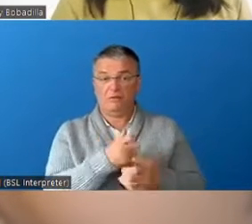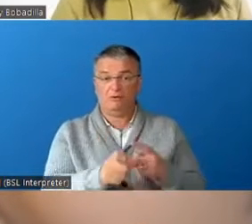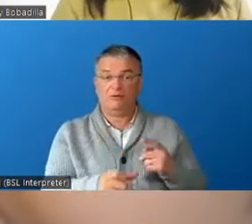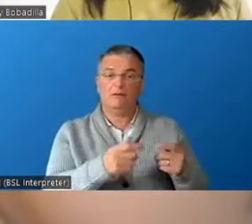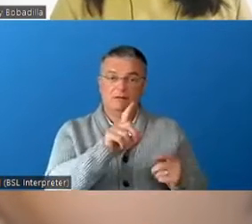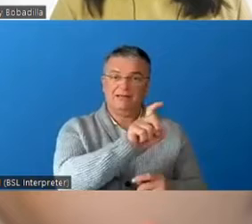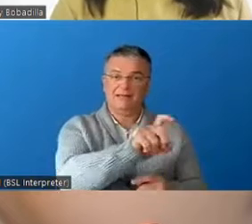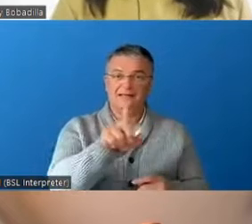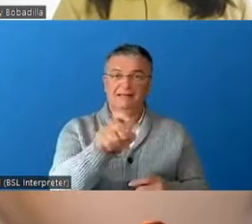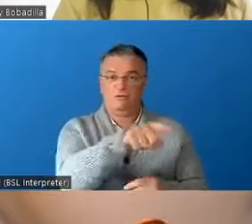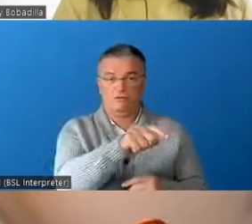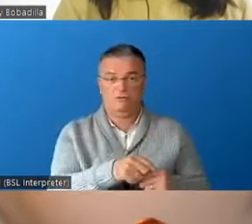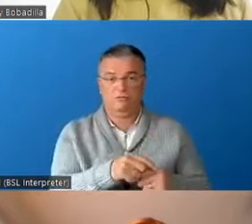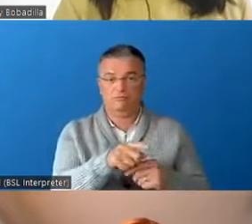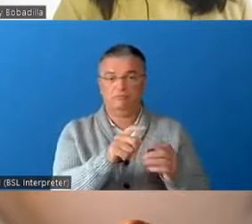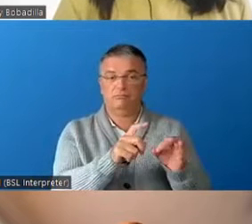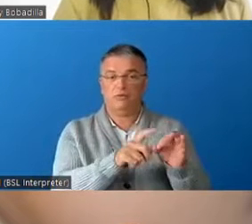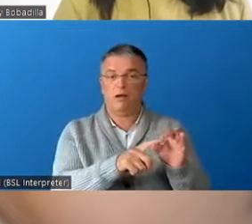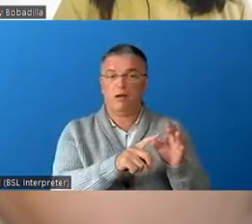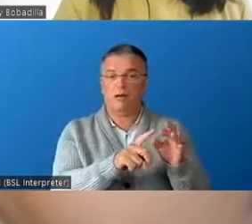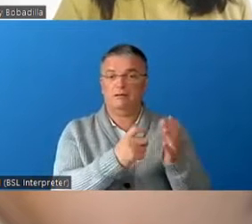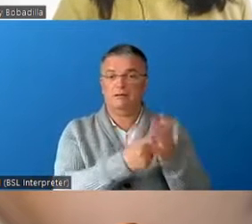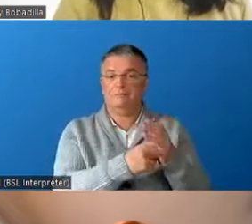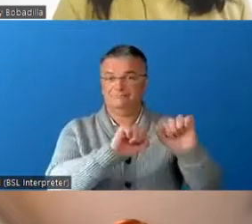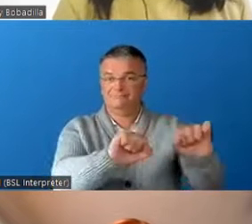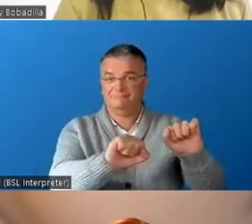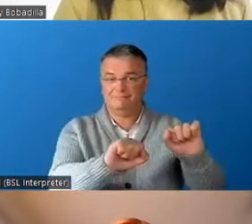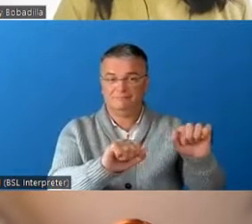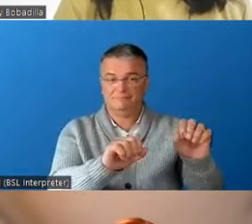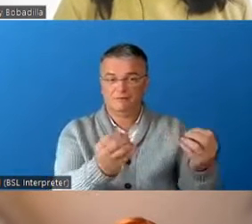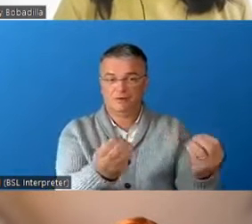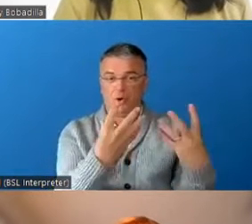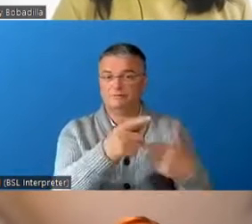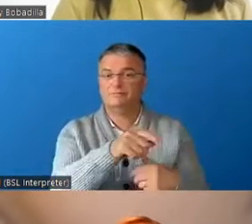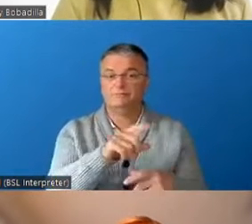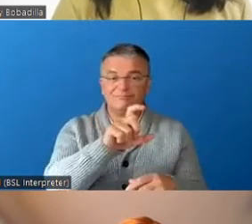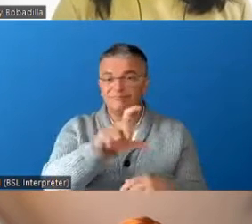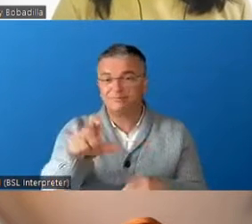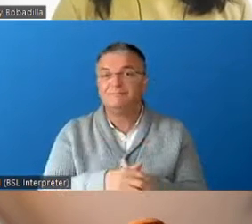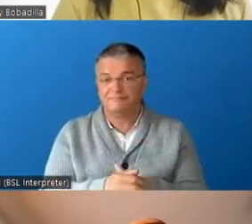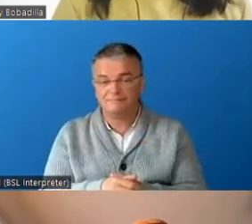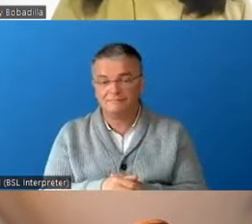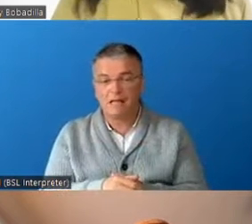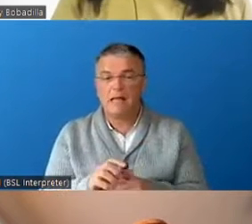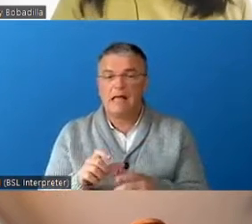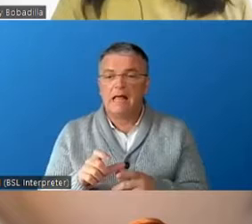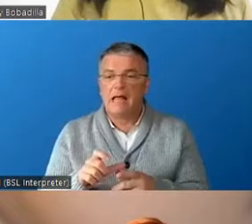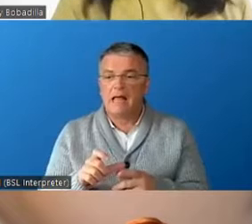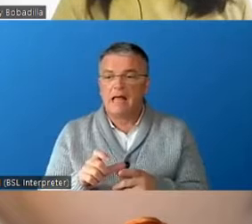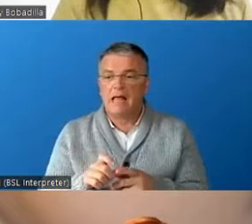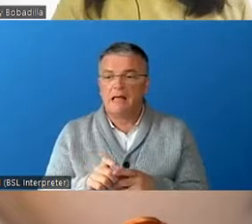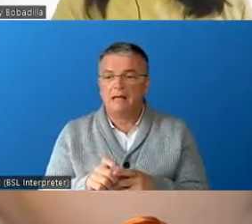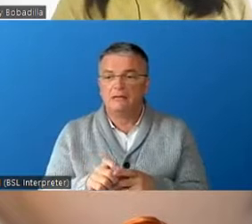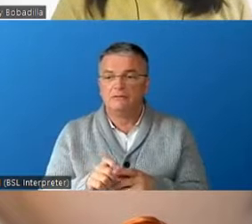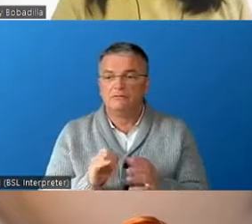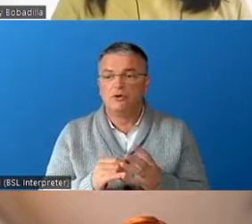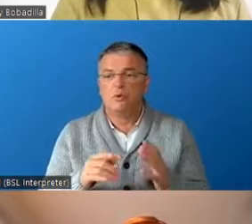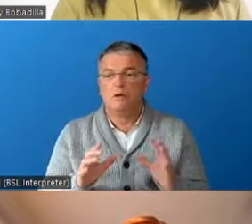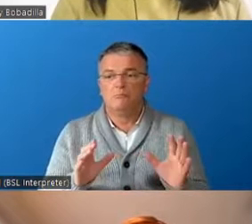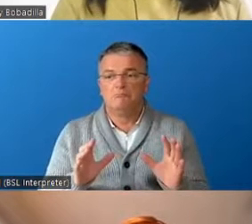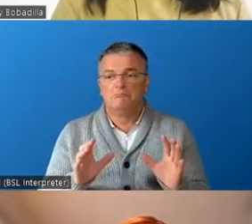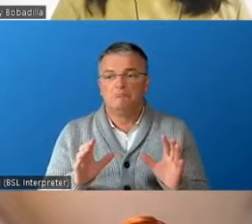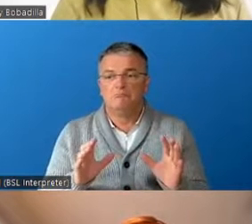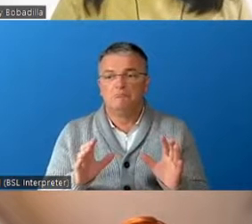on these 2 QR codes as shown in the slides. And so let us hear